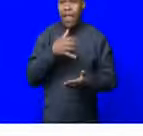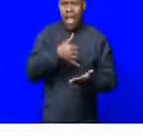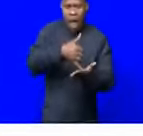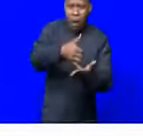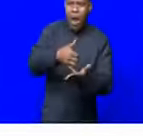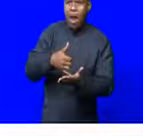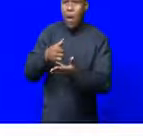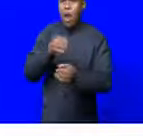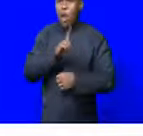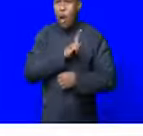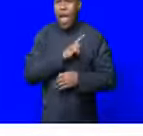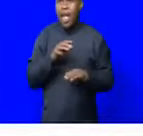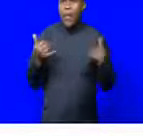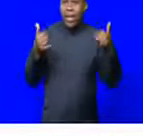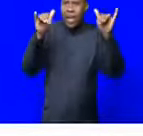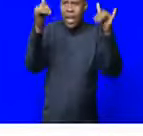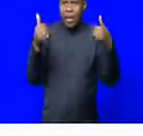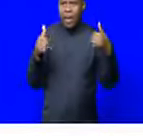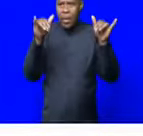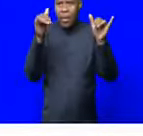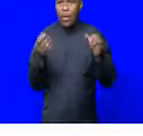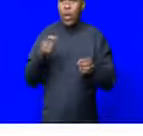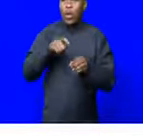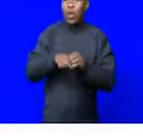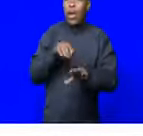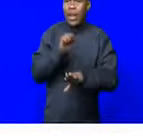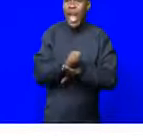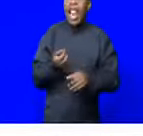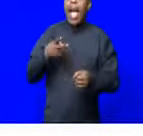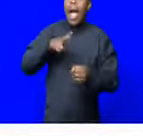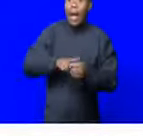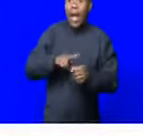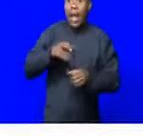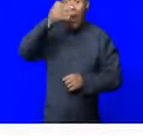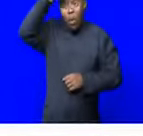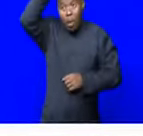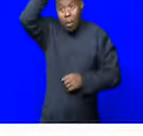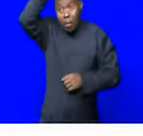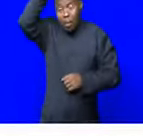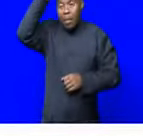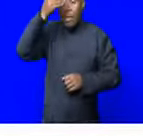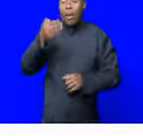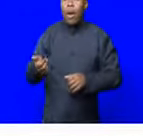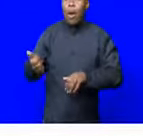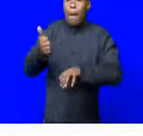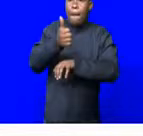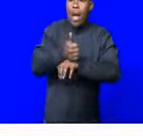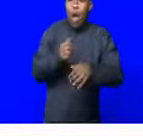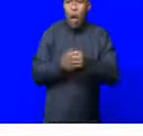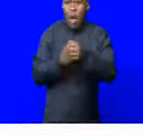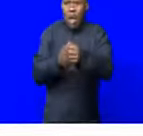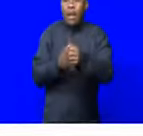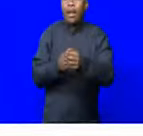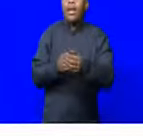70th anniversary on the throne. The Queen was only 25 years of age when she ascended to the